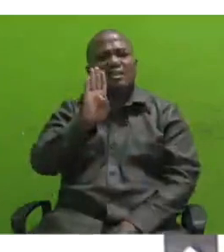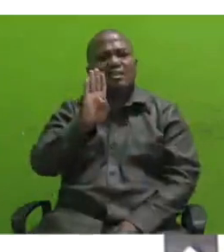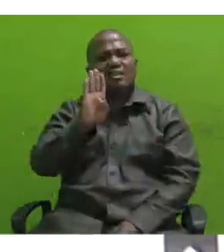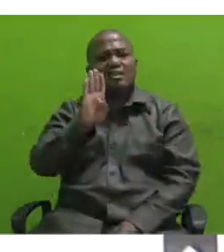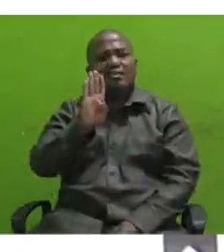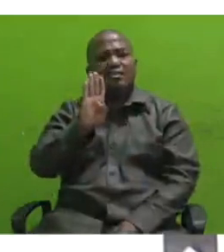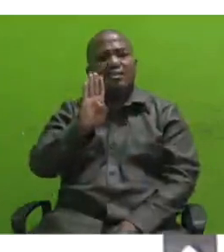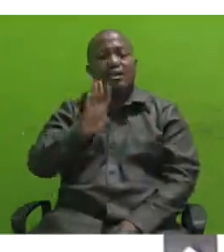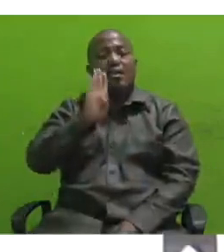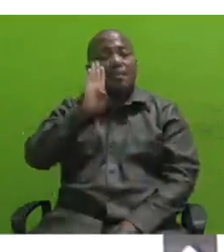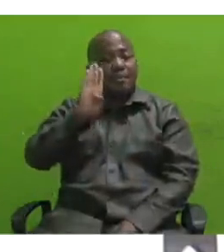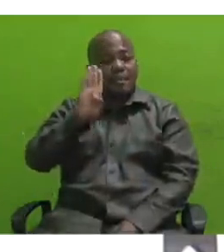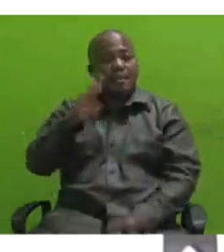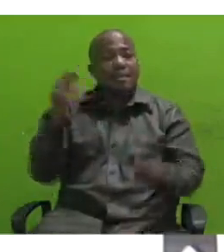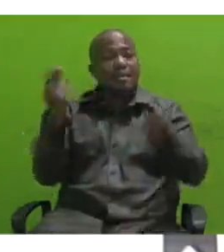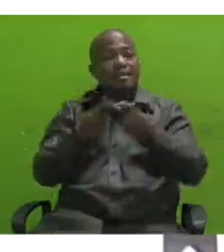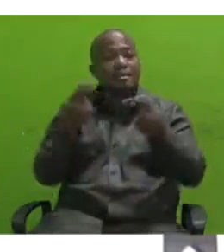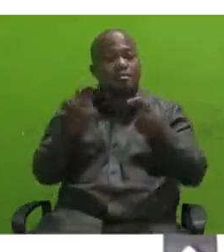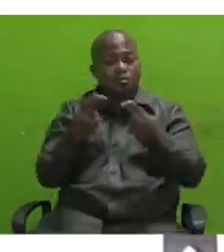Yes, b is equal to,